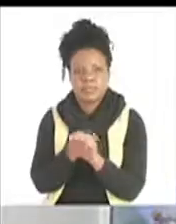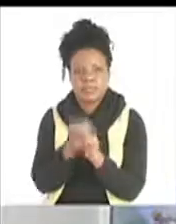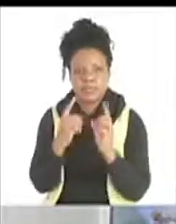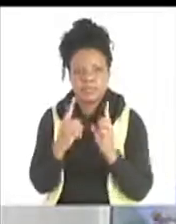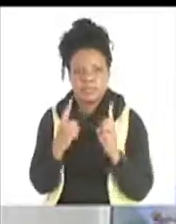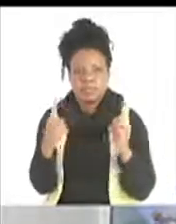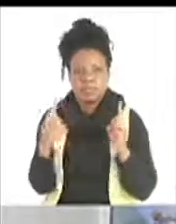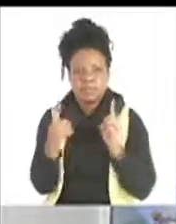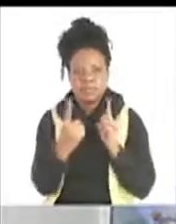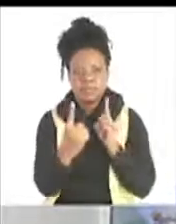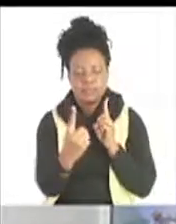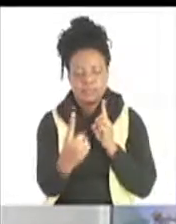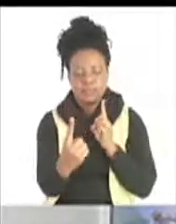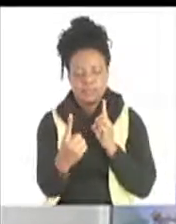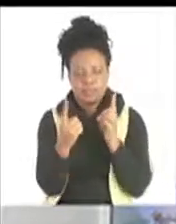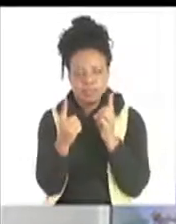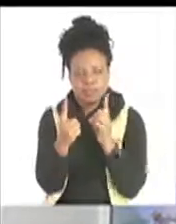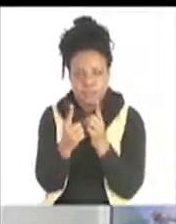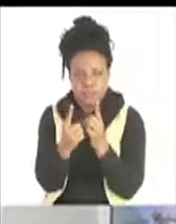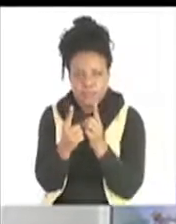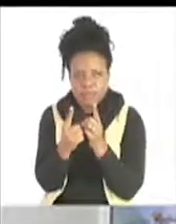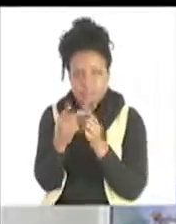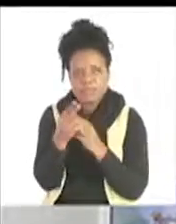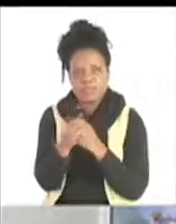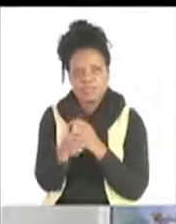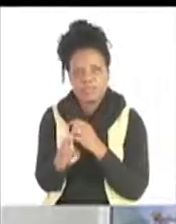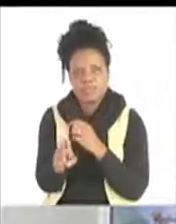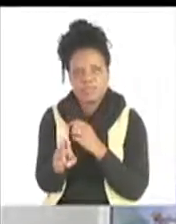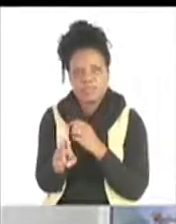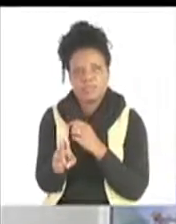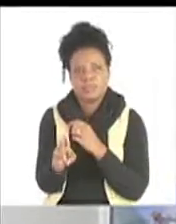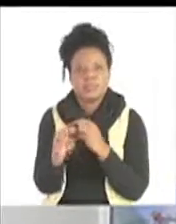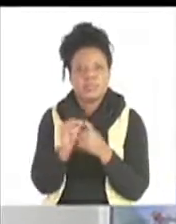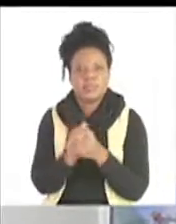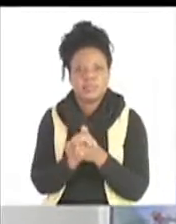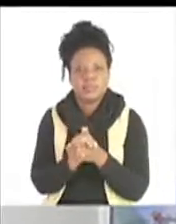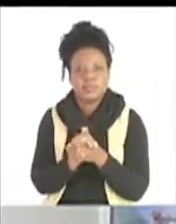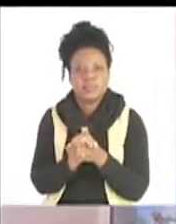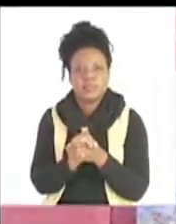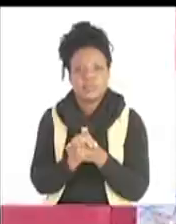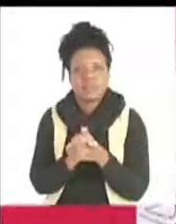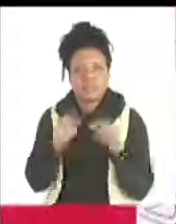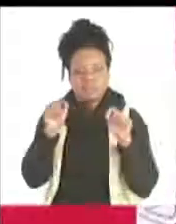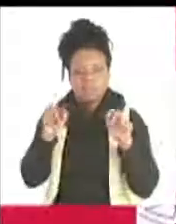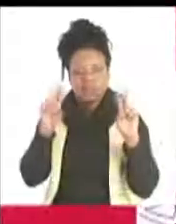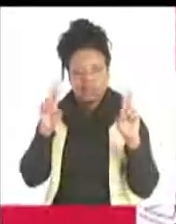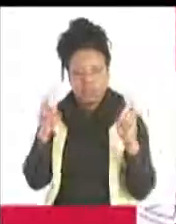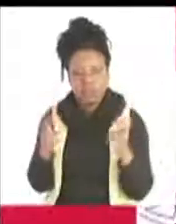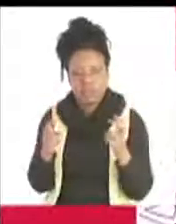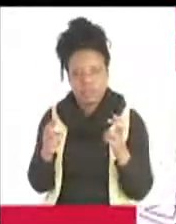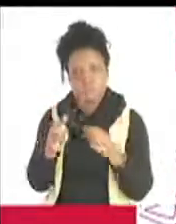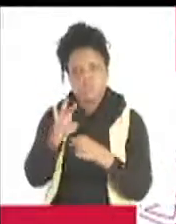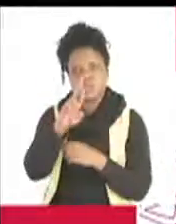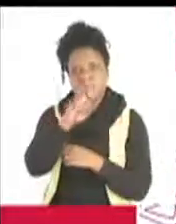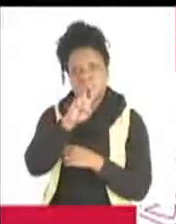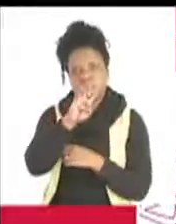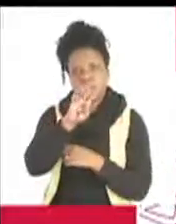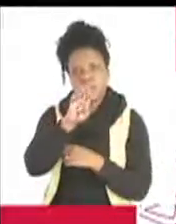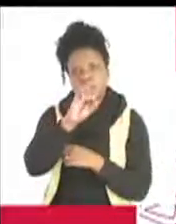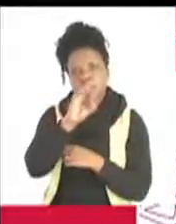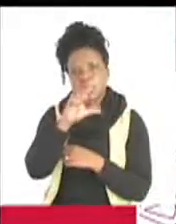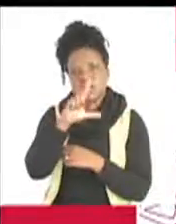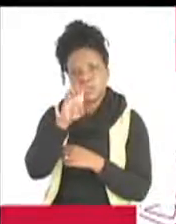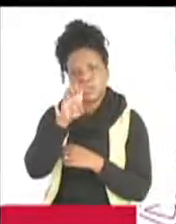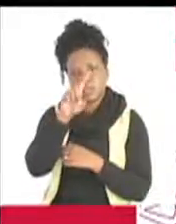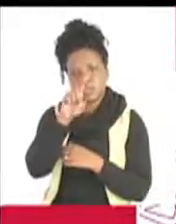straighten our arms, just to see if we are keeping the social distance. Today's topic will be